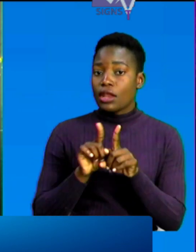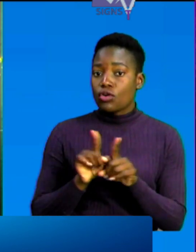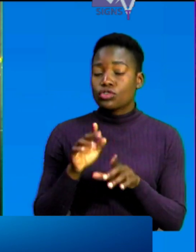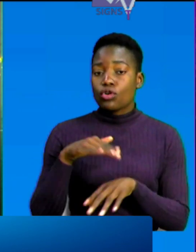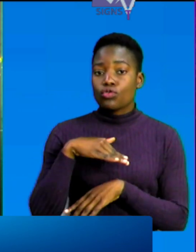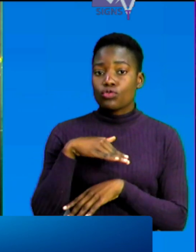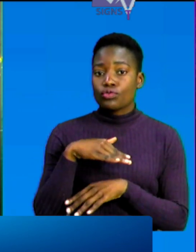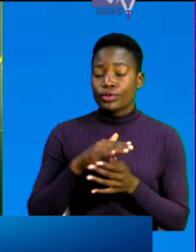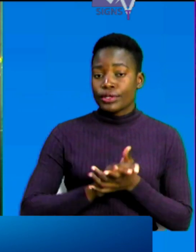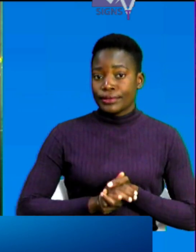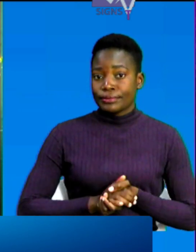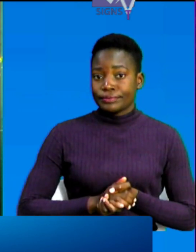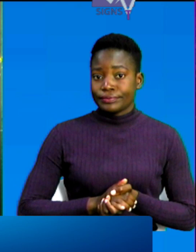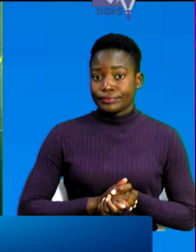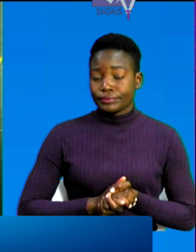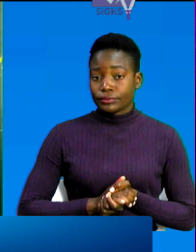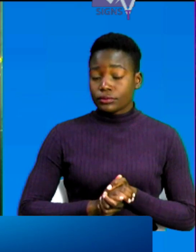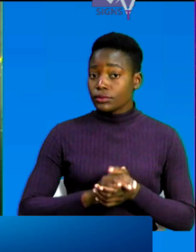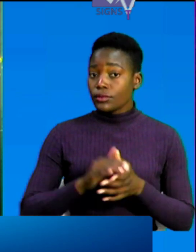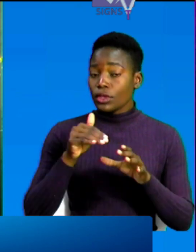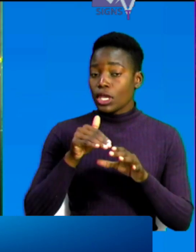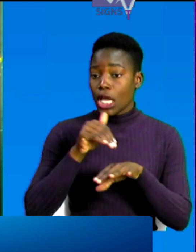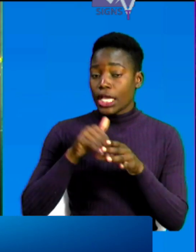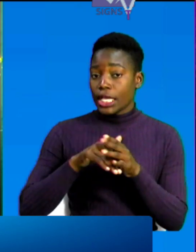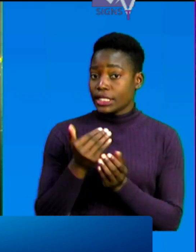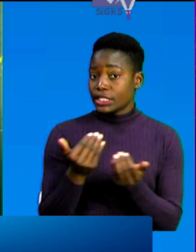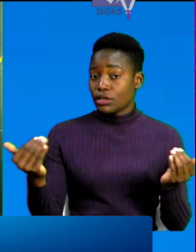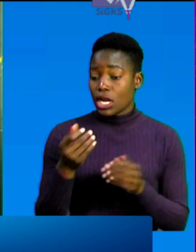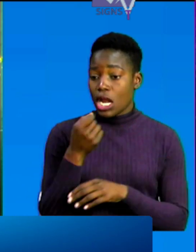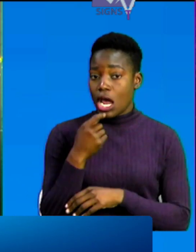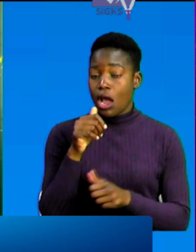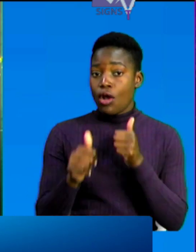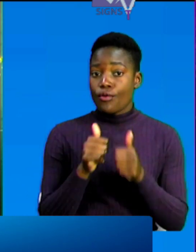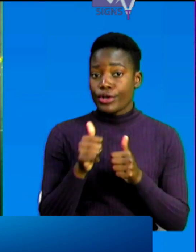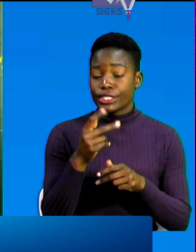from the killer disease, especially among children. The drug, which